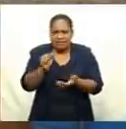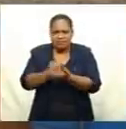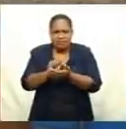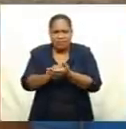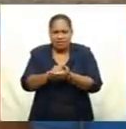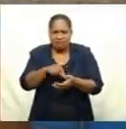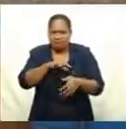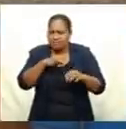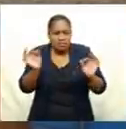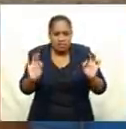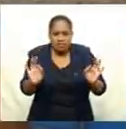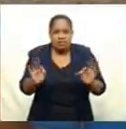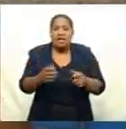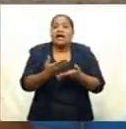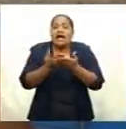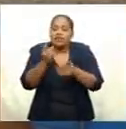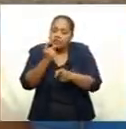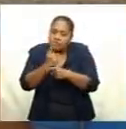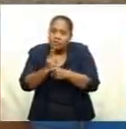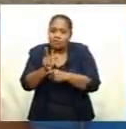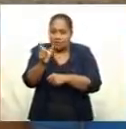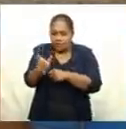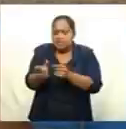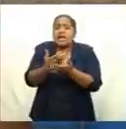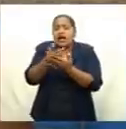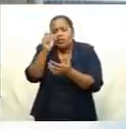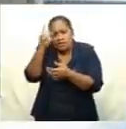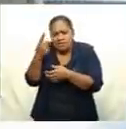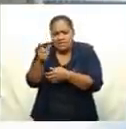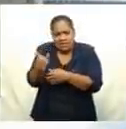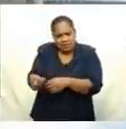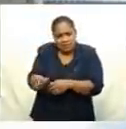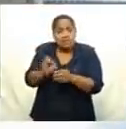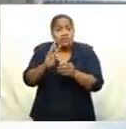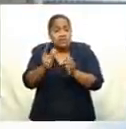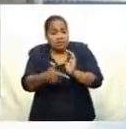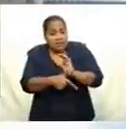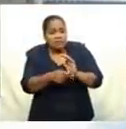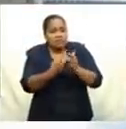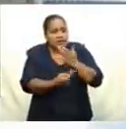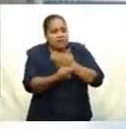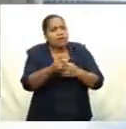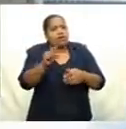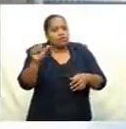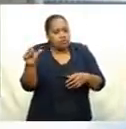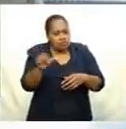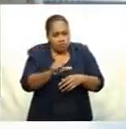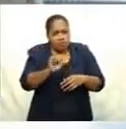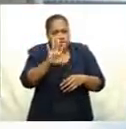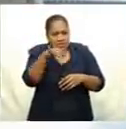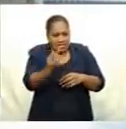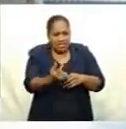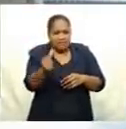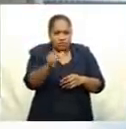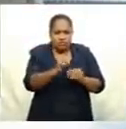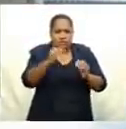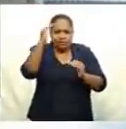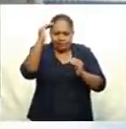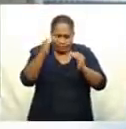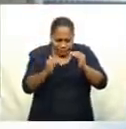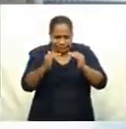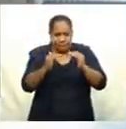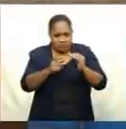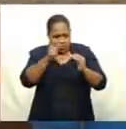values, how you speak to the customers, how you understand the customers, sometimes you have to go down your level to understand the customer's needs.